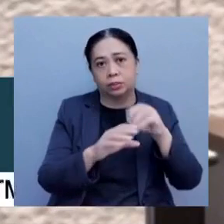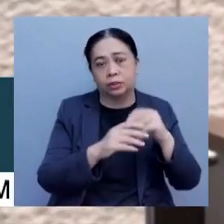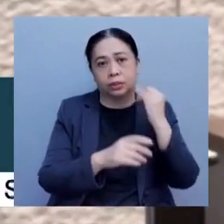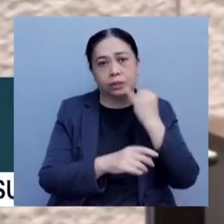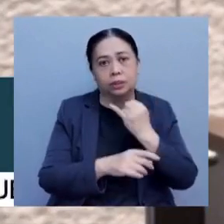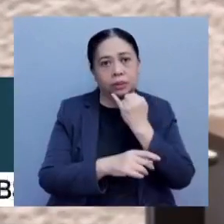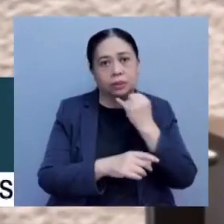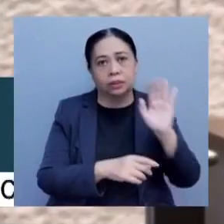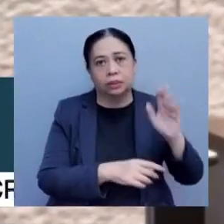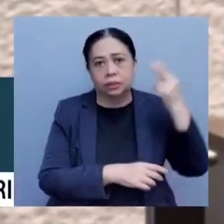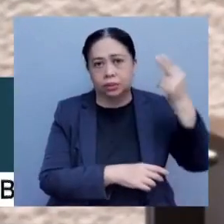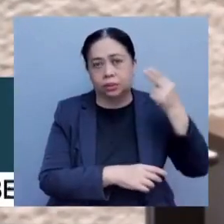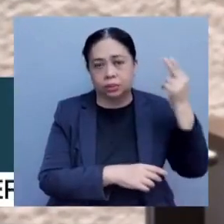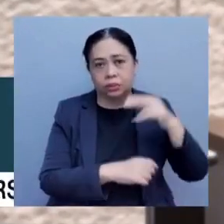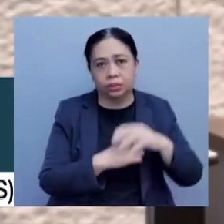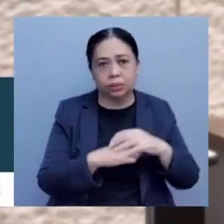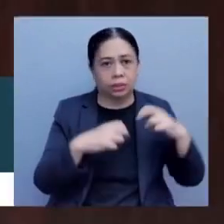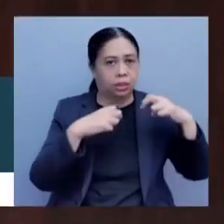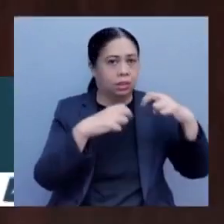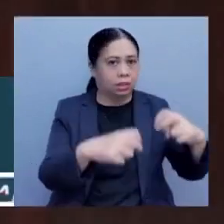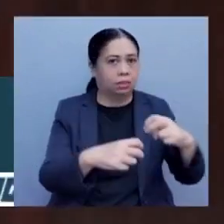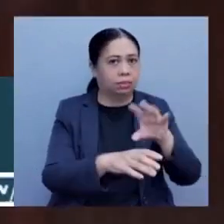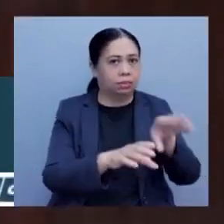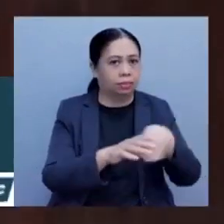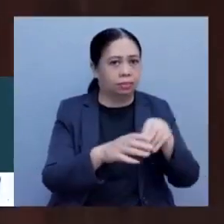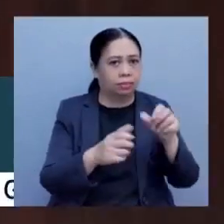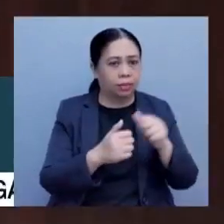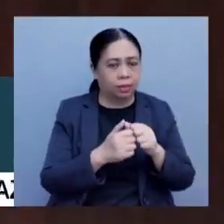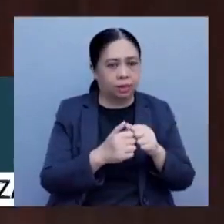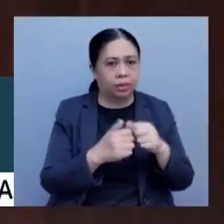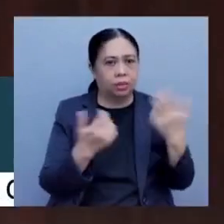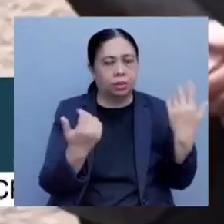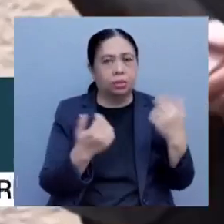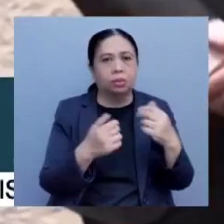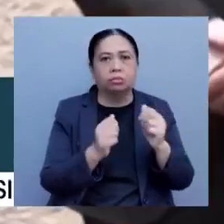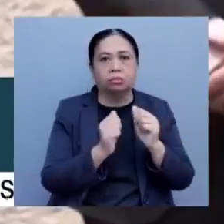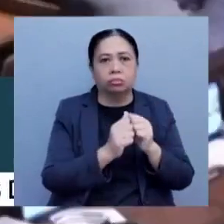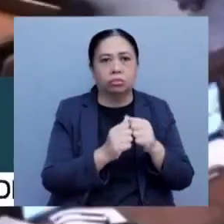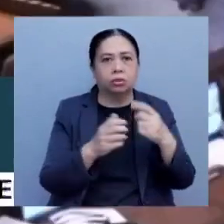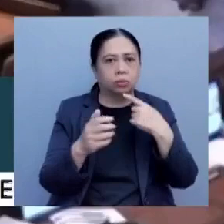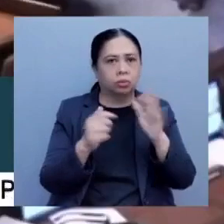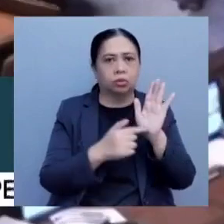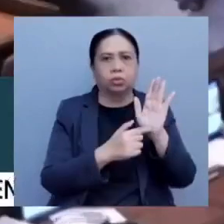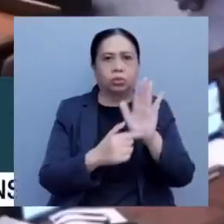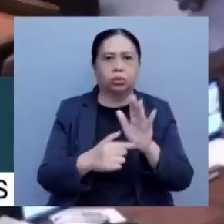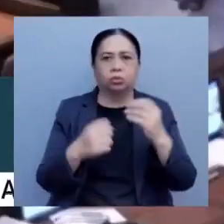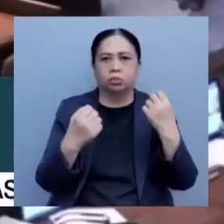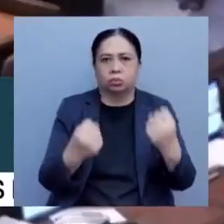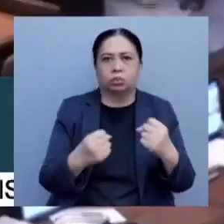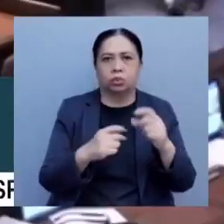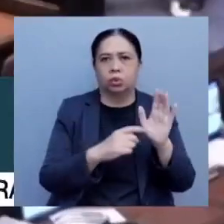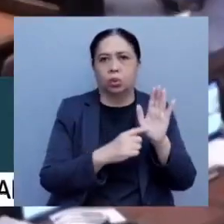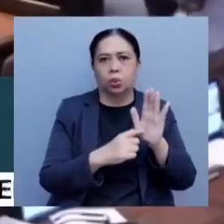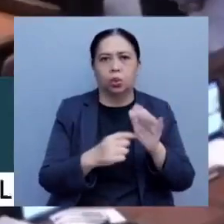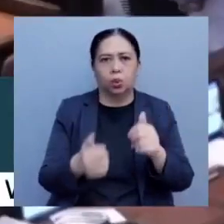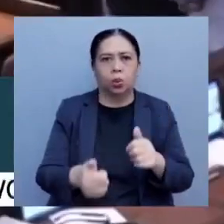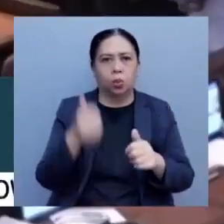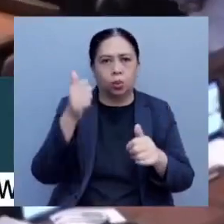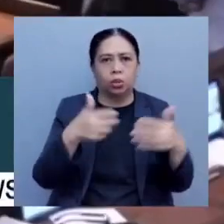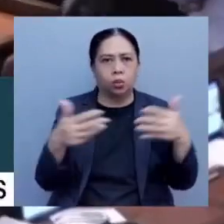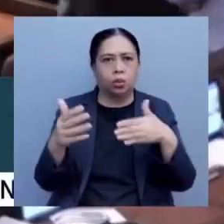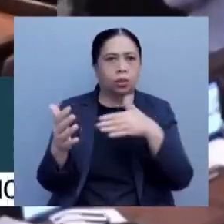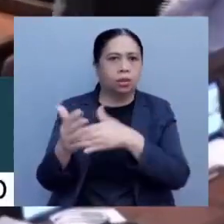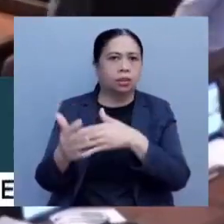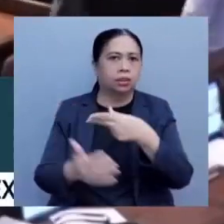history. The cabinet includes a number of centrist opposition lawmakers to display Israel's determination to win the war against